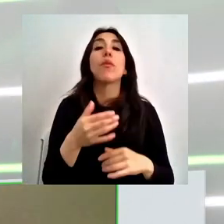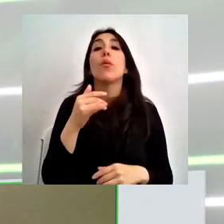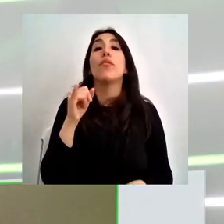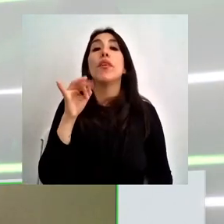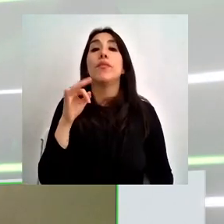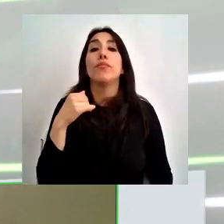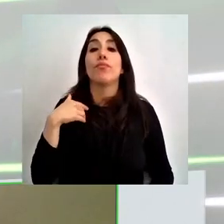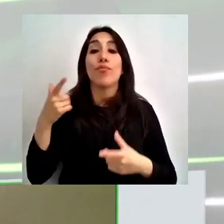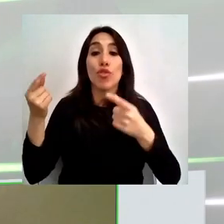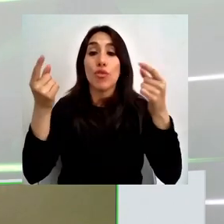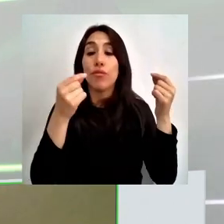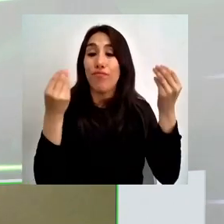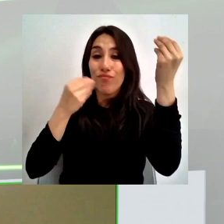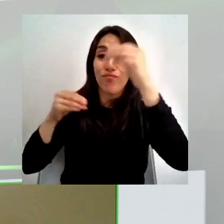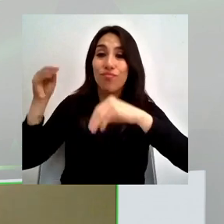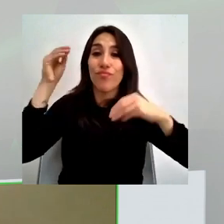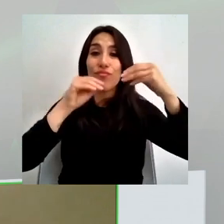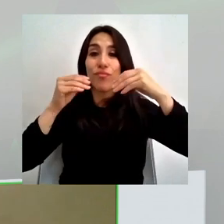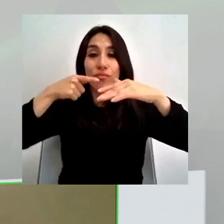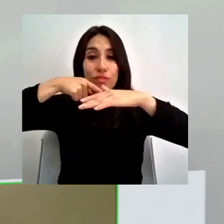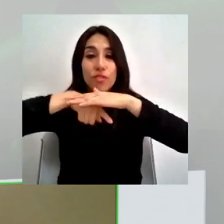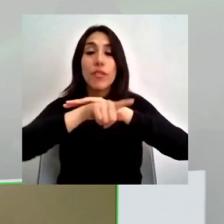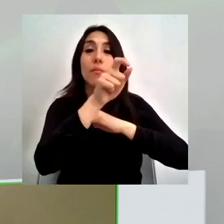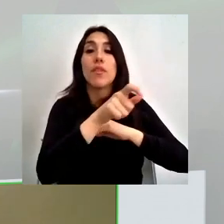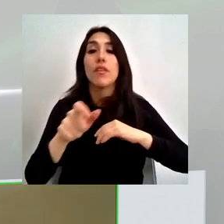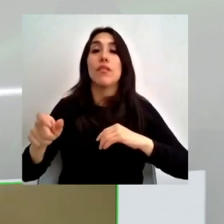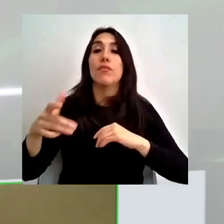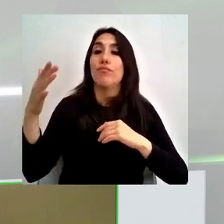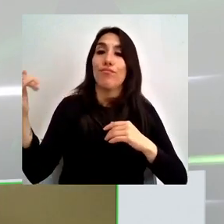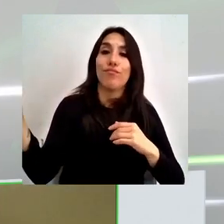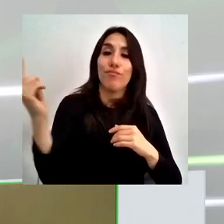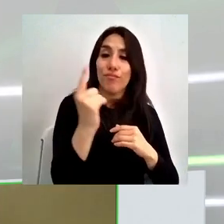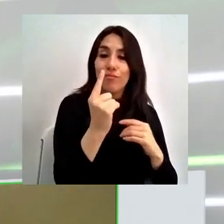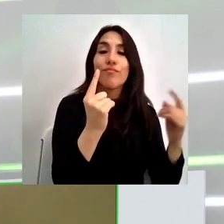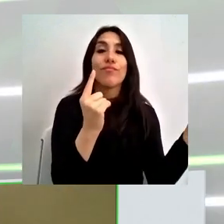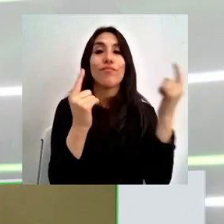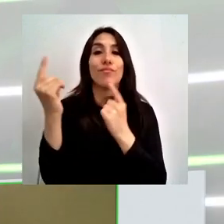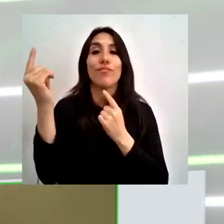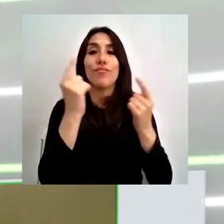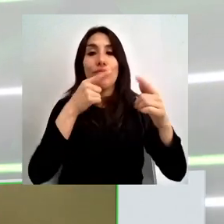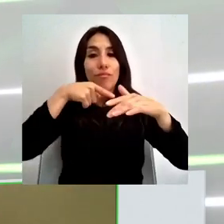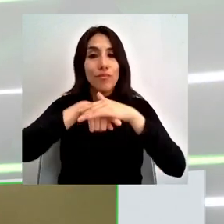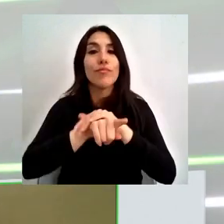cases, it actually is better for the person without a disability.